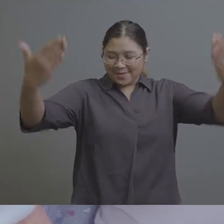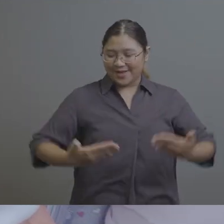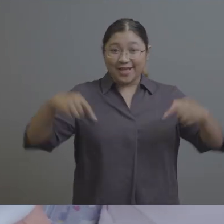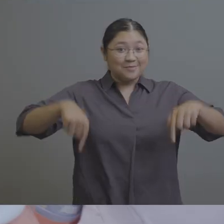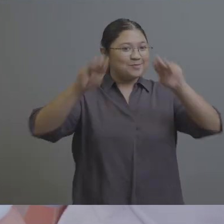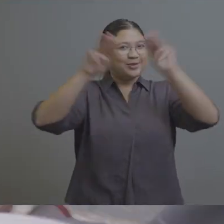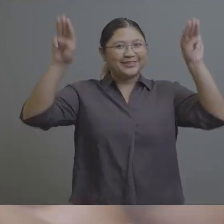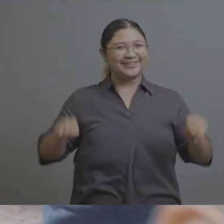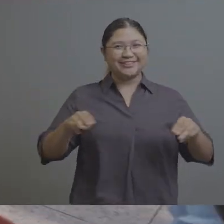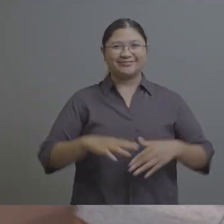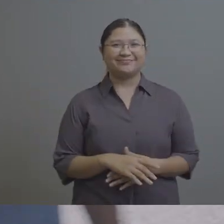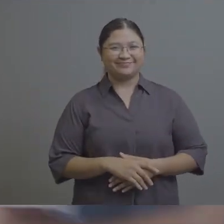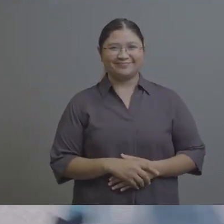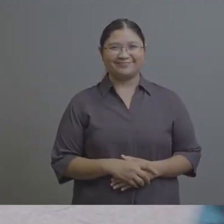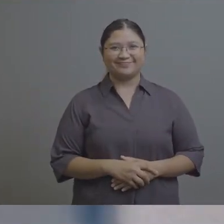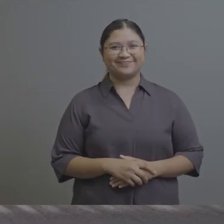Welcome to the gallery.